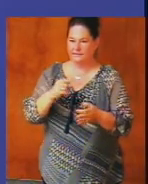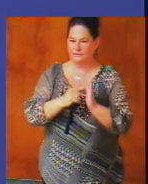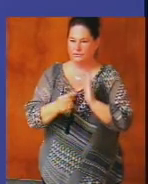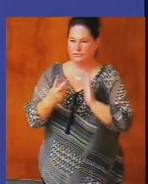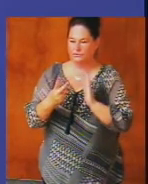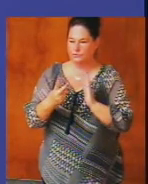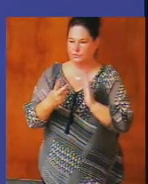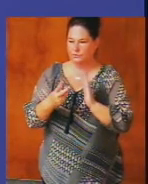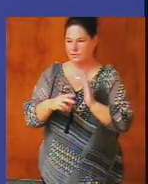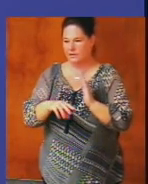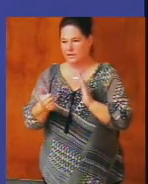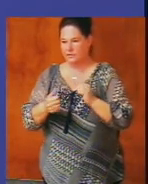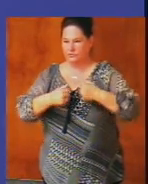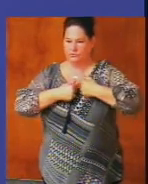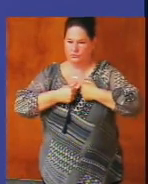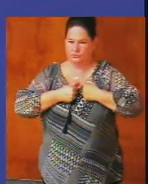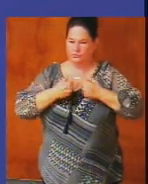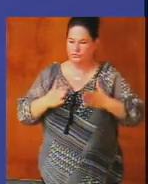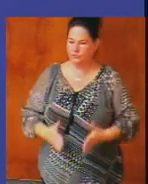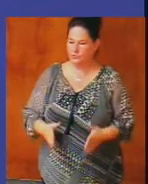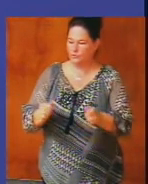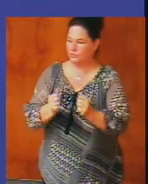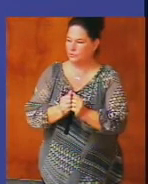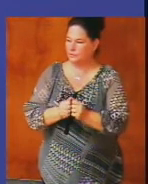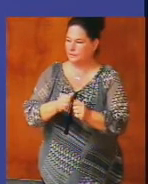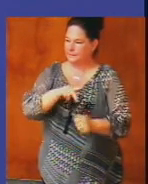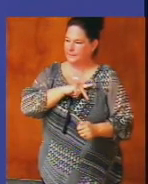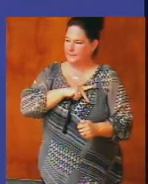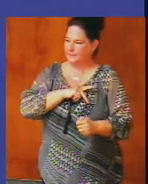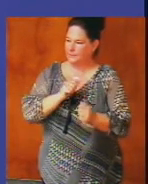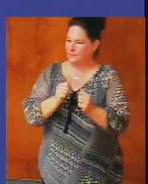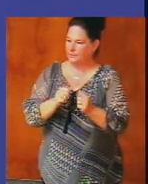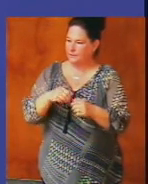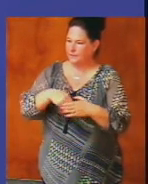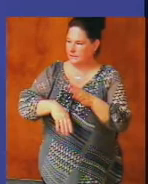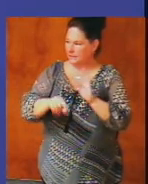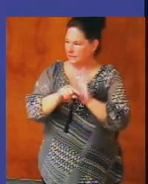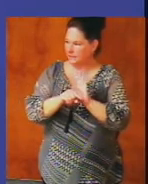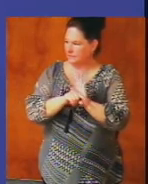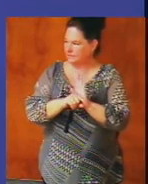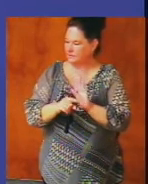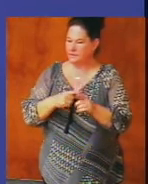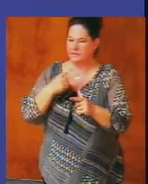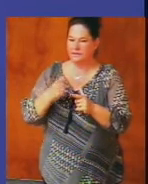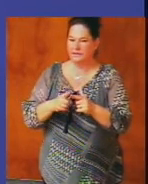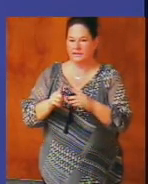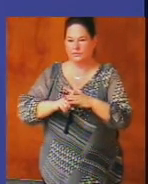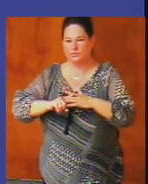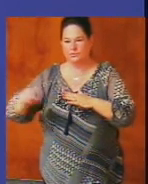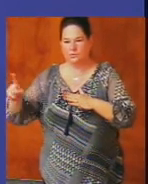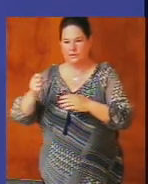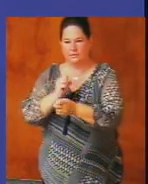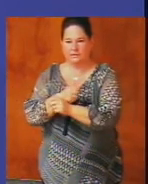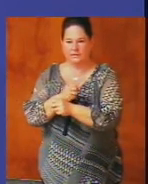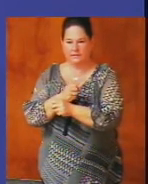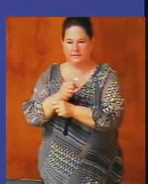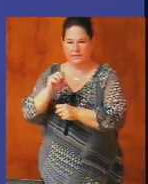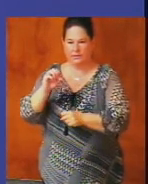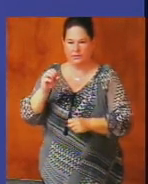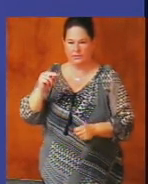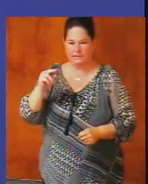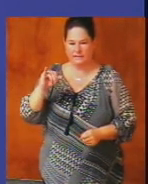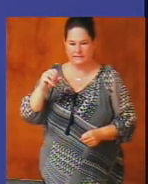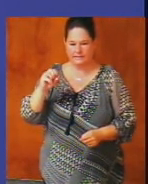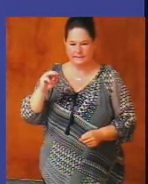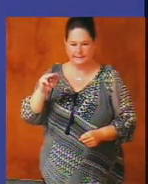a fellow soldier with Paul in the gospel. And then there's that runaway slave, Onesimus, that I